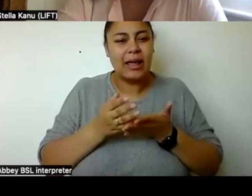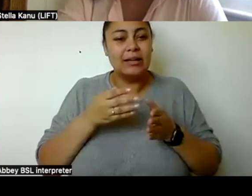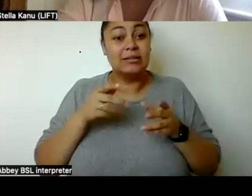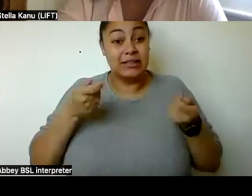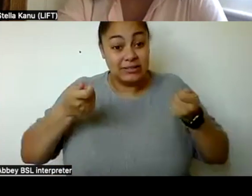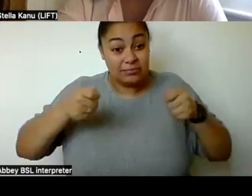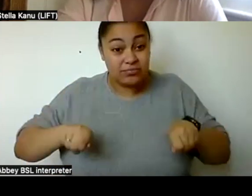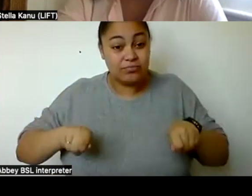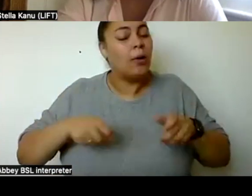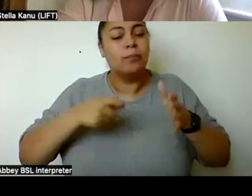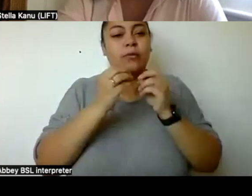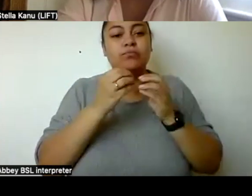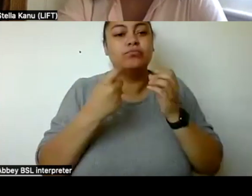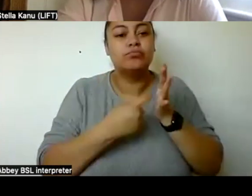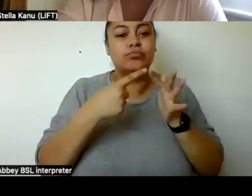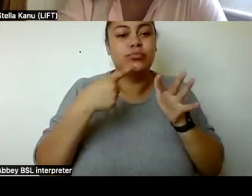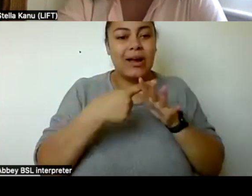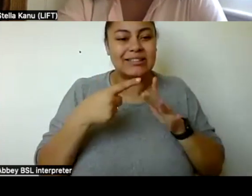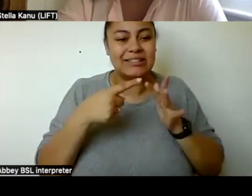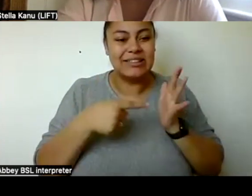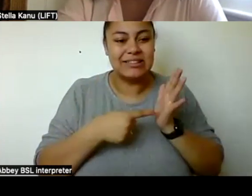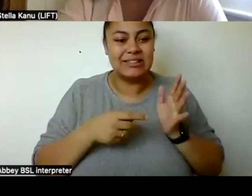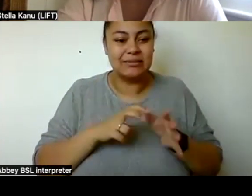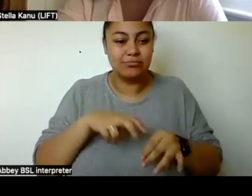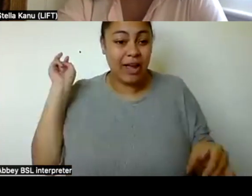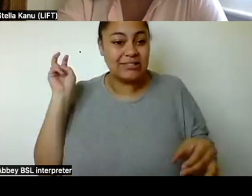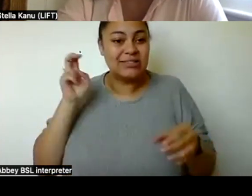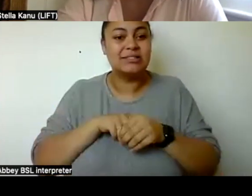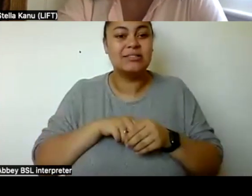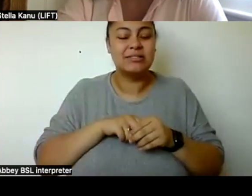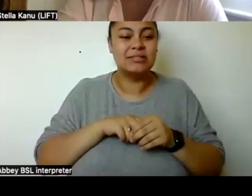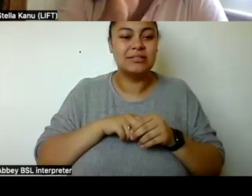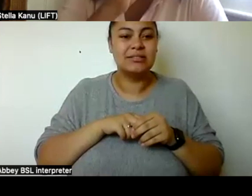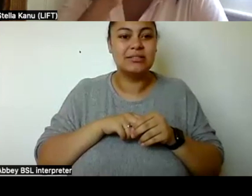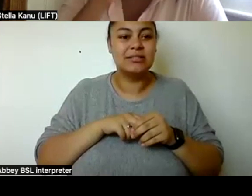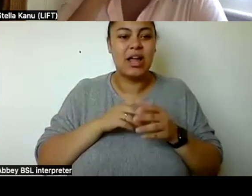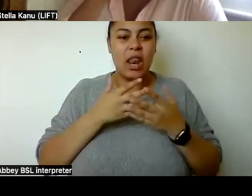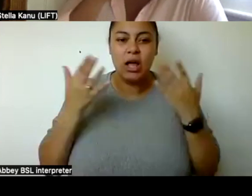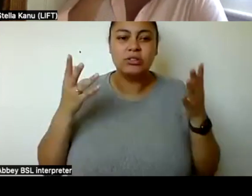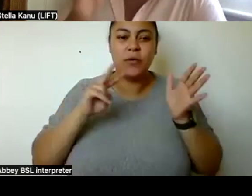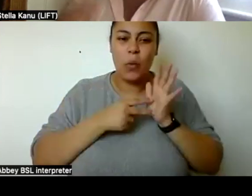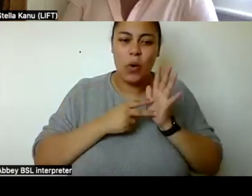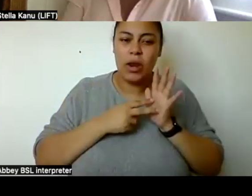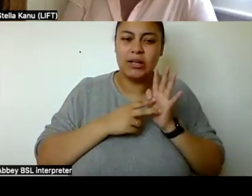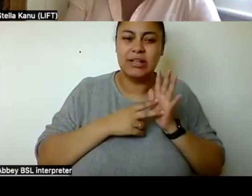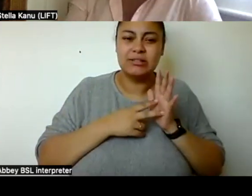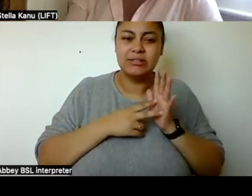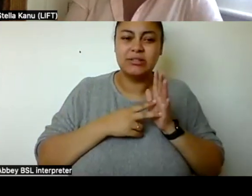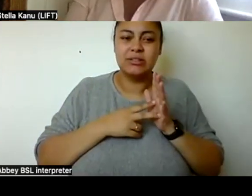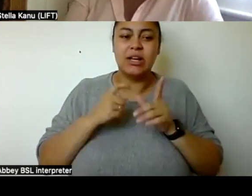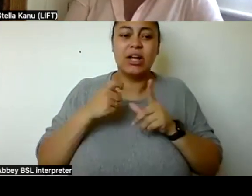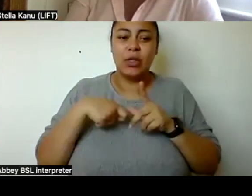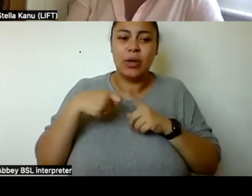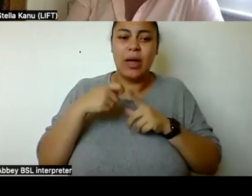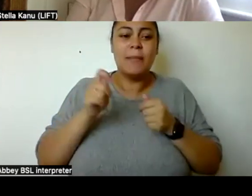Brexit, it's become much, much easier for organisations in the UK to become sponsors and to